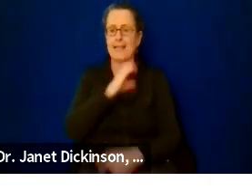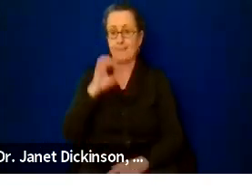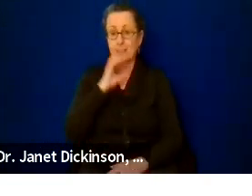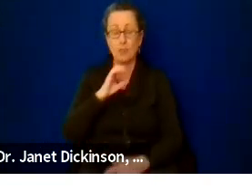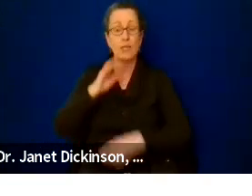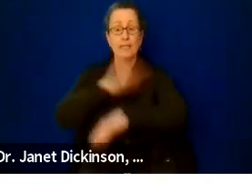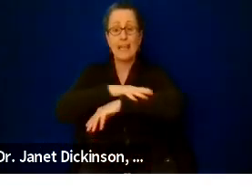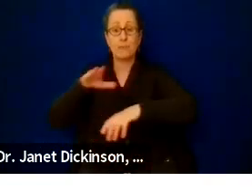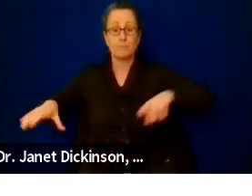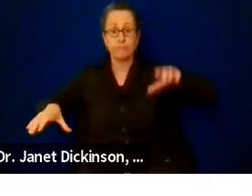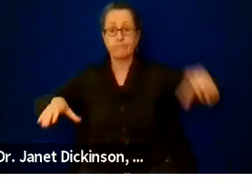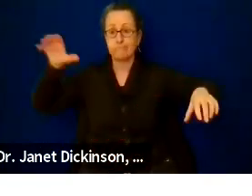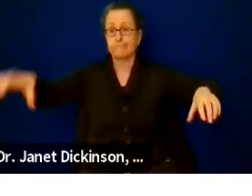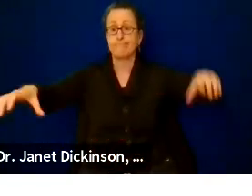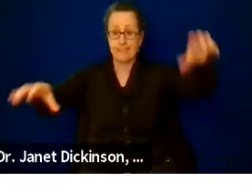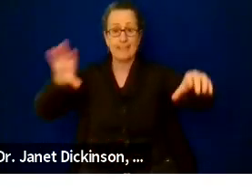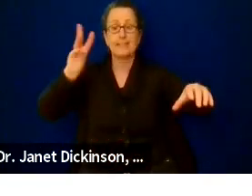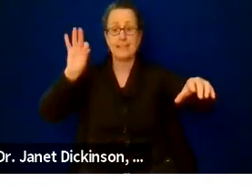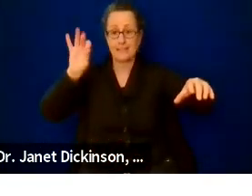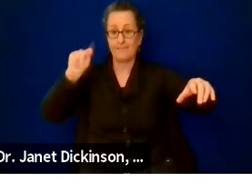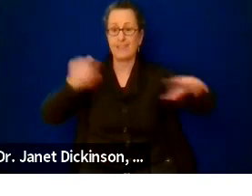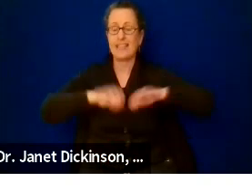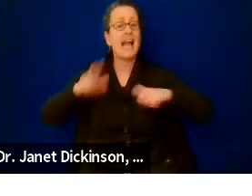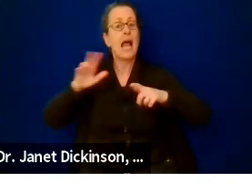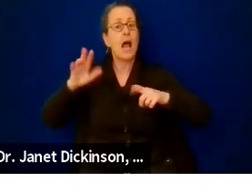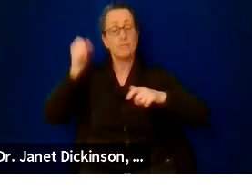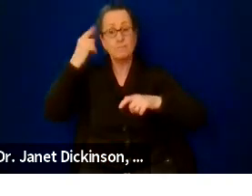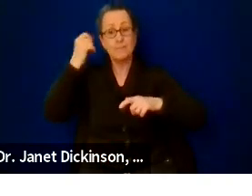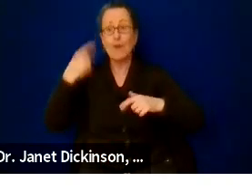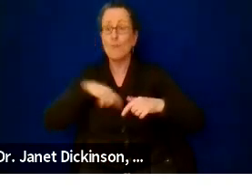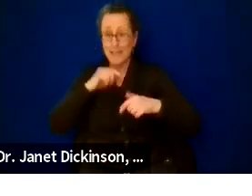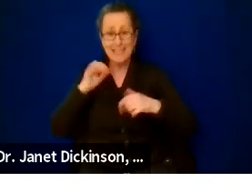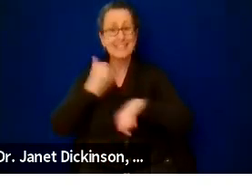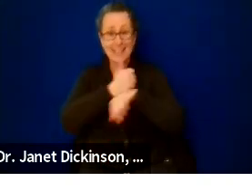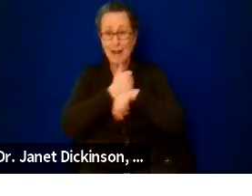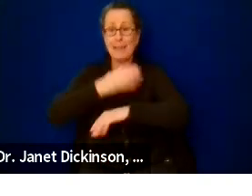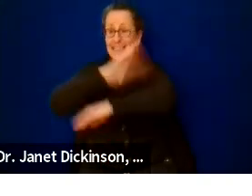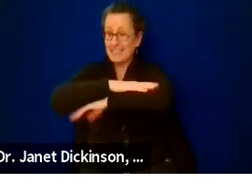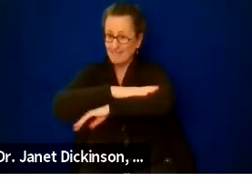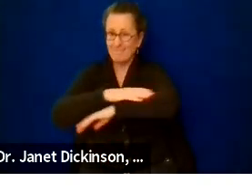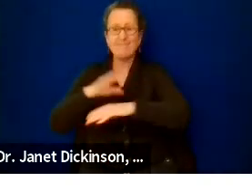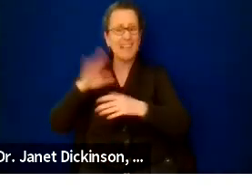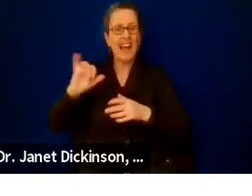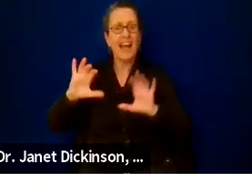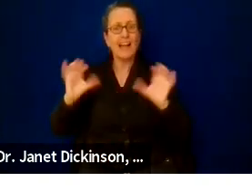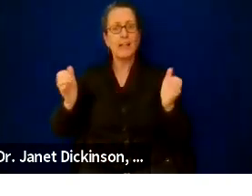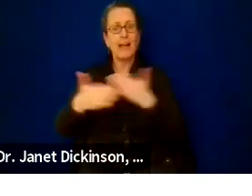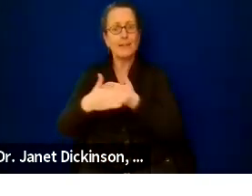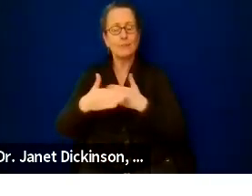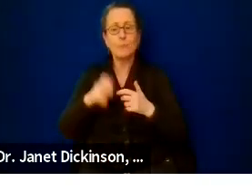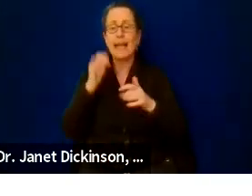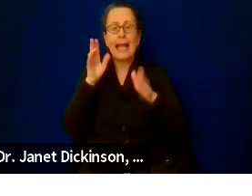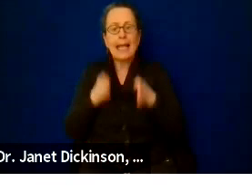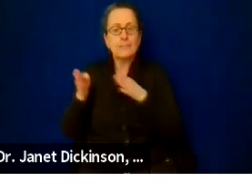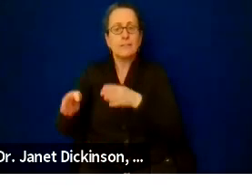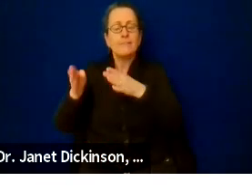apart. In the cafeteria, there are desks, and they are 6 feet apart. So we are hoping that that will be a nice little change of pace